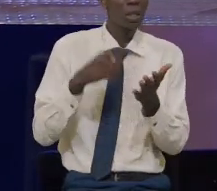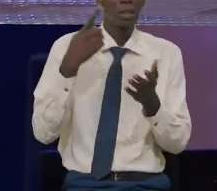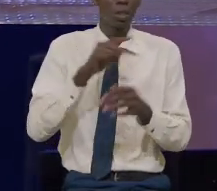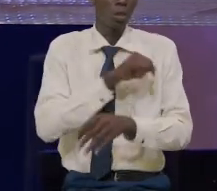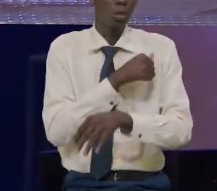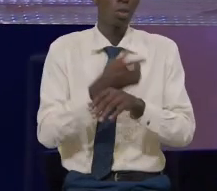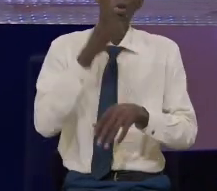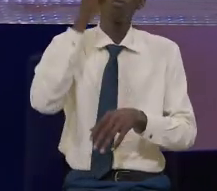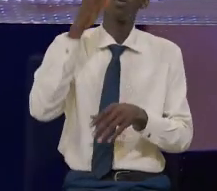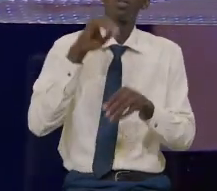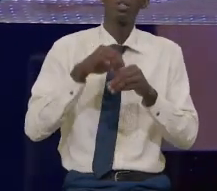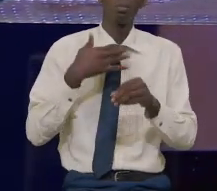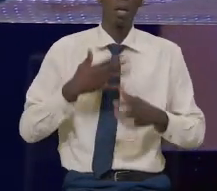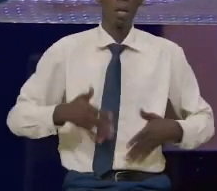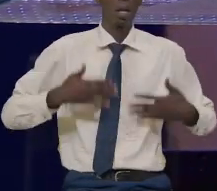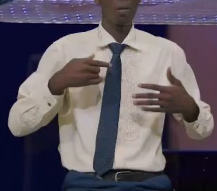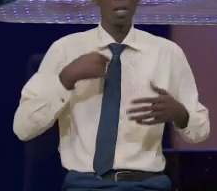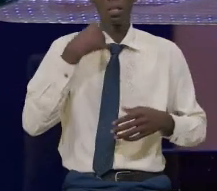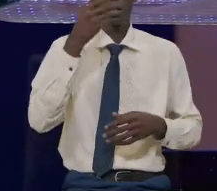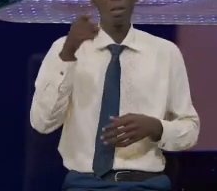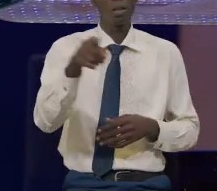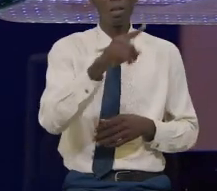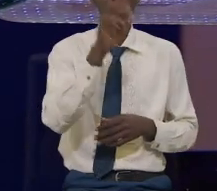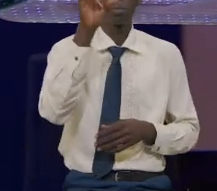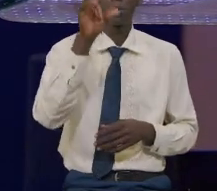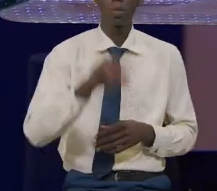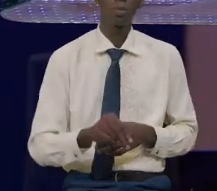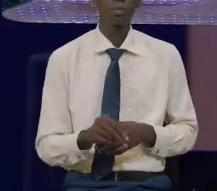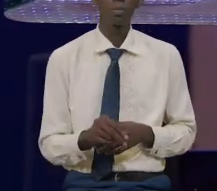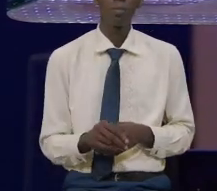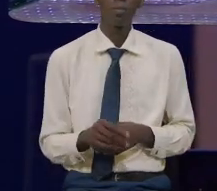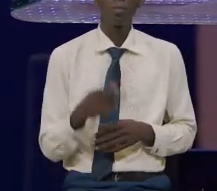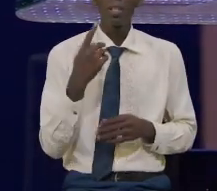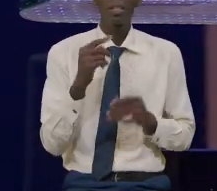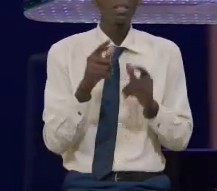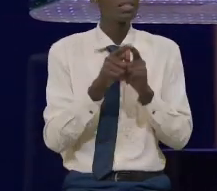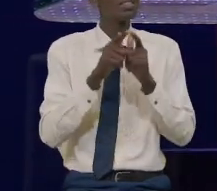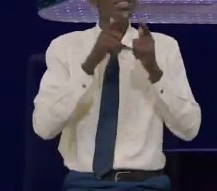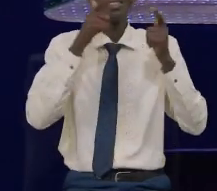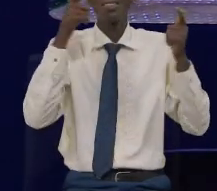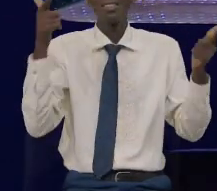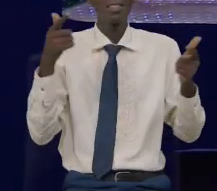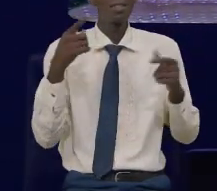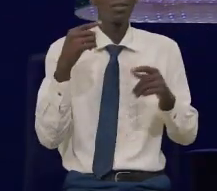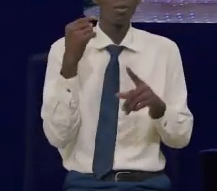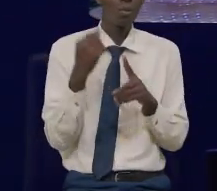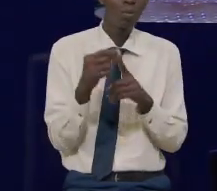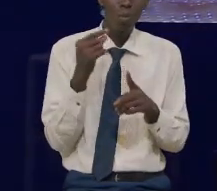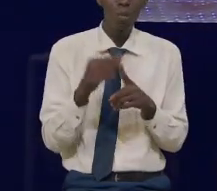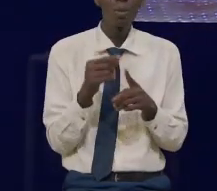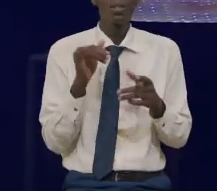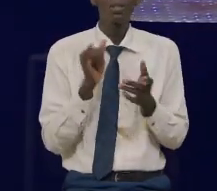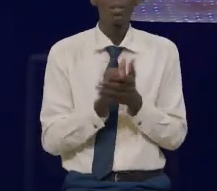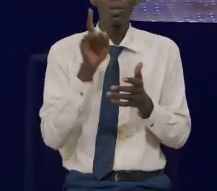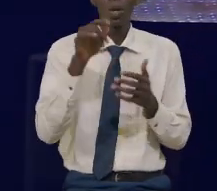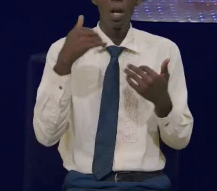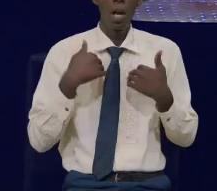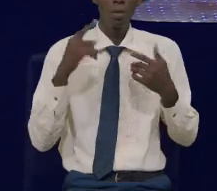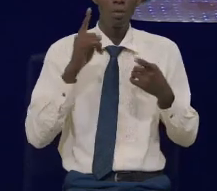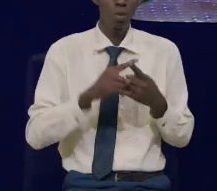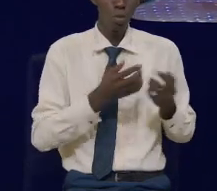I said no. The great vocabulary, the great word you have to put into